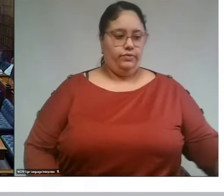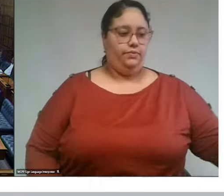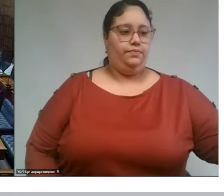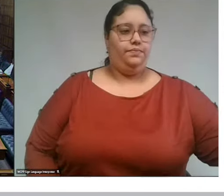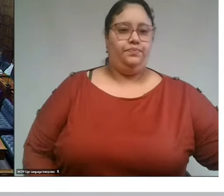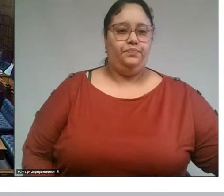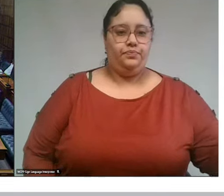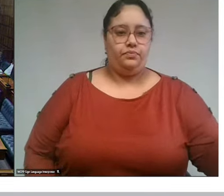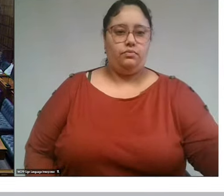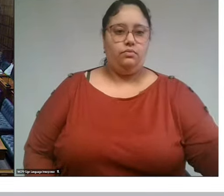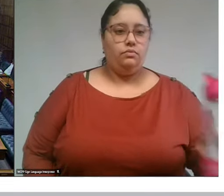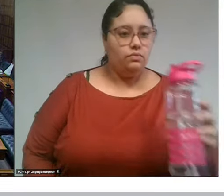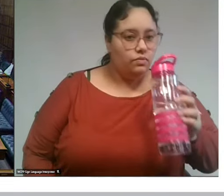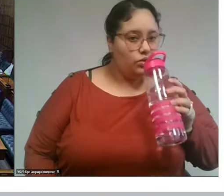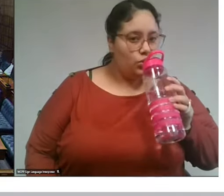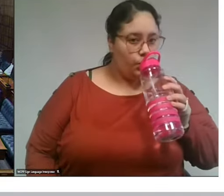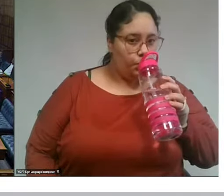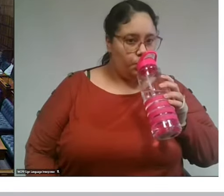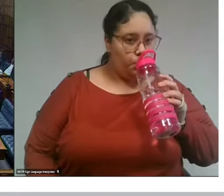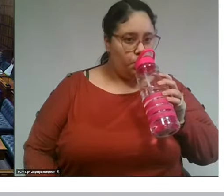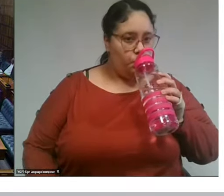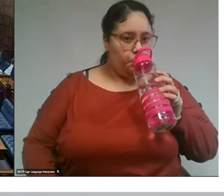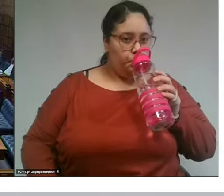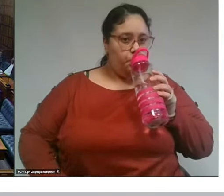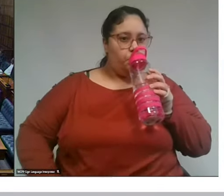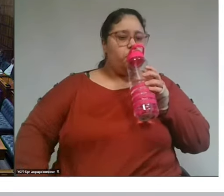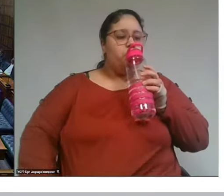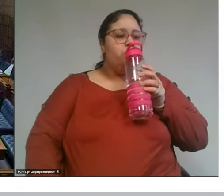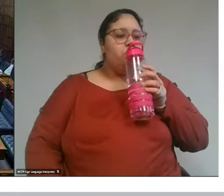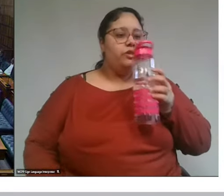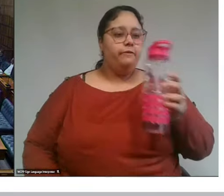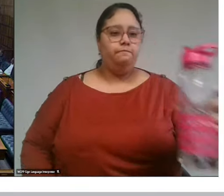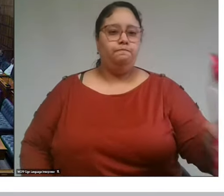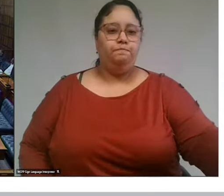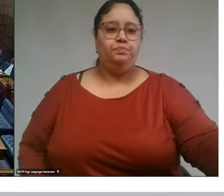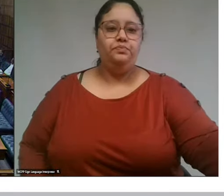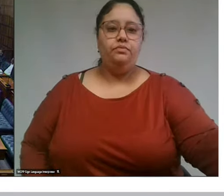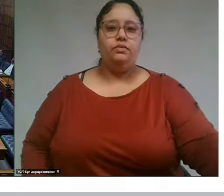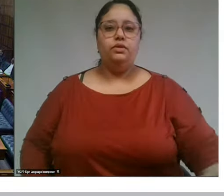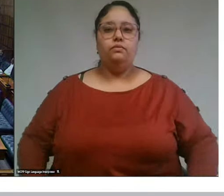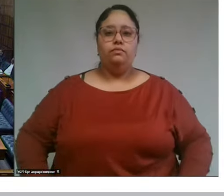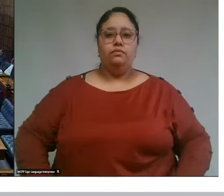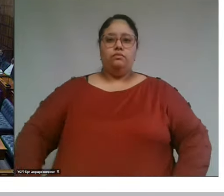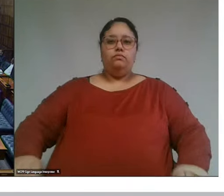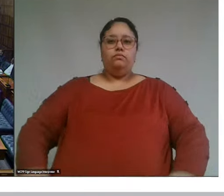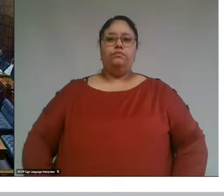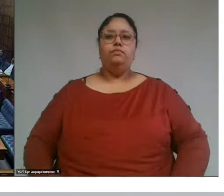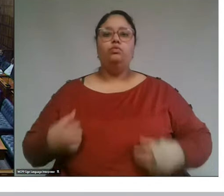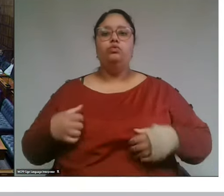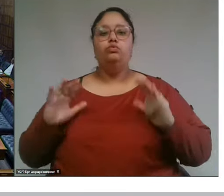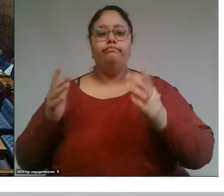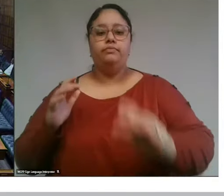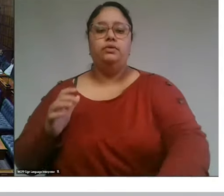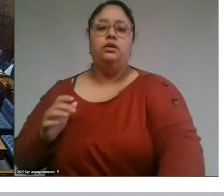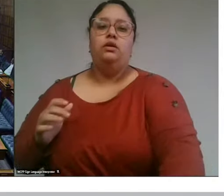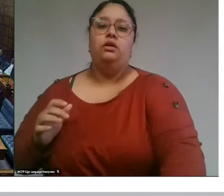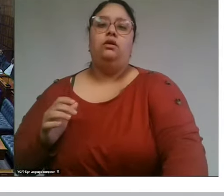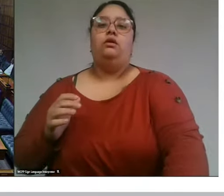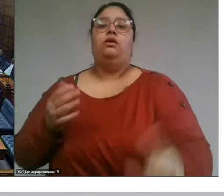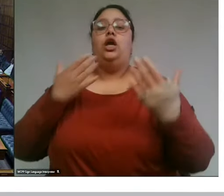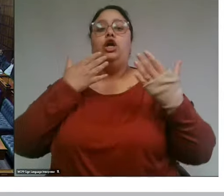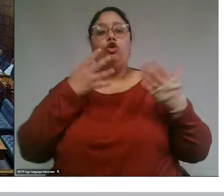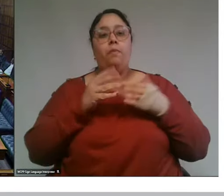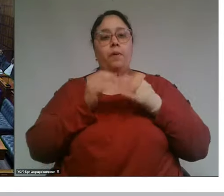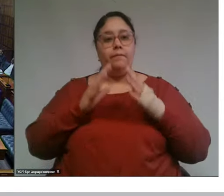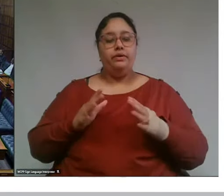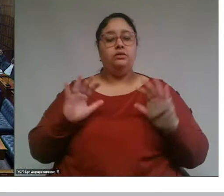thankfully um I would like to just Begin by congratulating Atlantis on your recent um AGM I hear that was quite successful um and